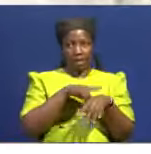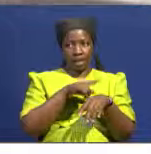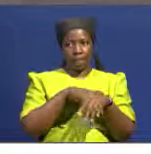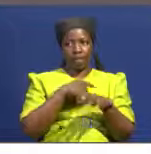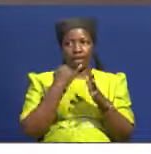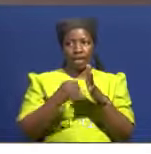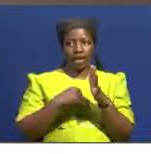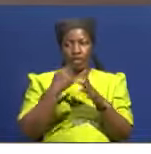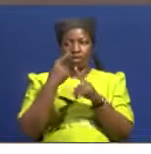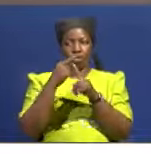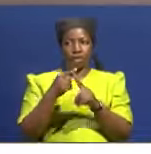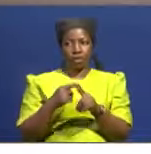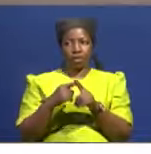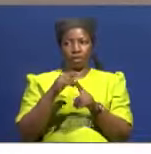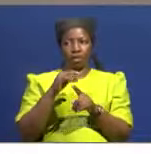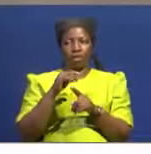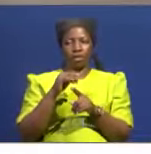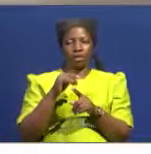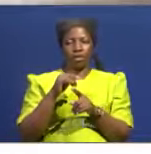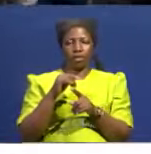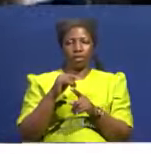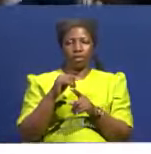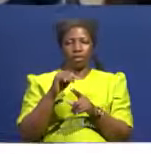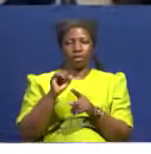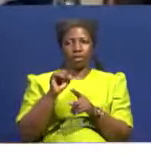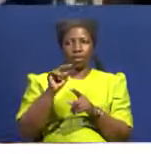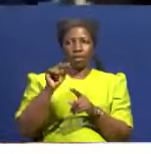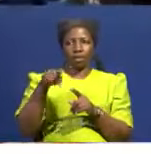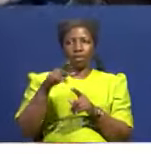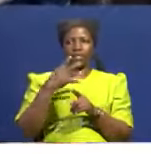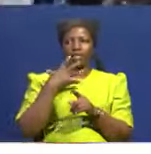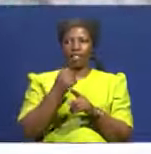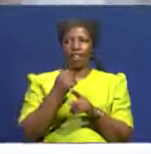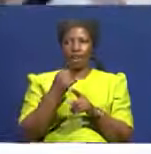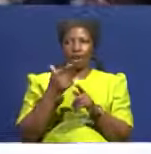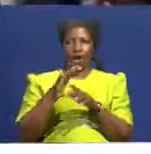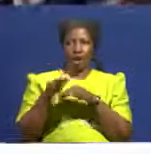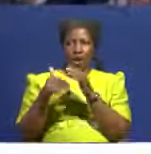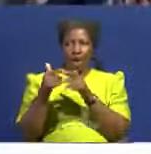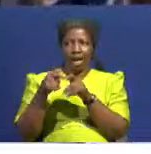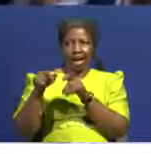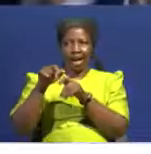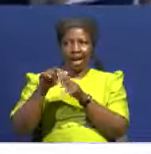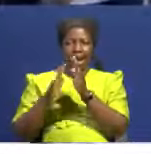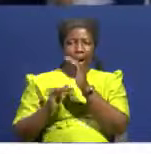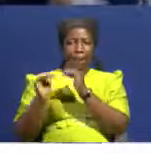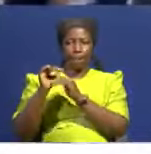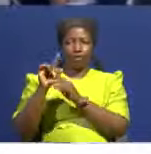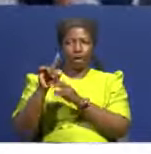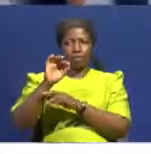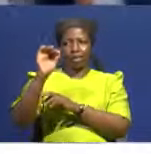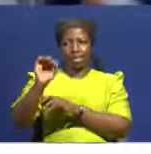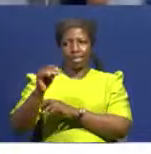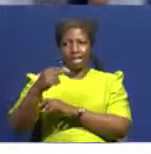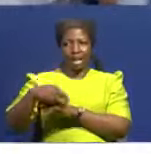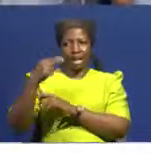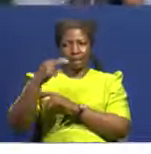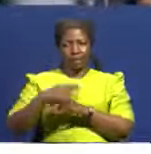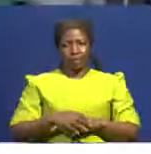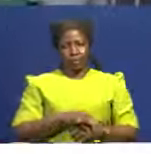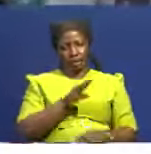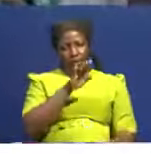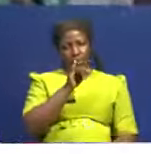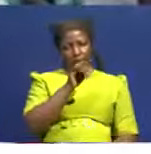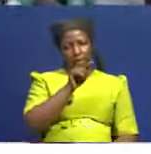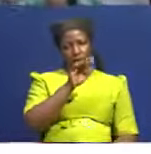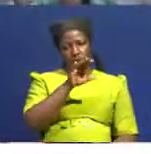Average, S&P 500 and Nasdaq all closed more than 1% higher. The world's largest cryptocurrency, Bitcoin,